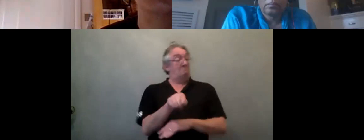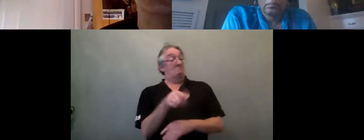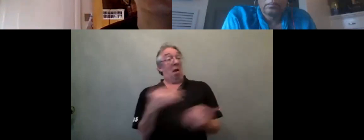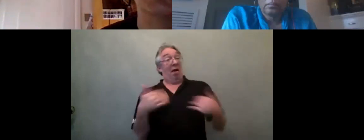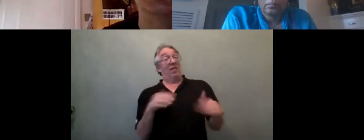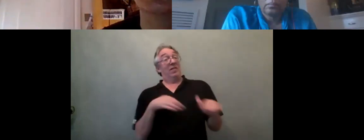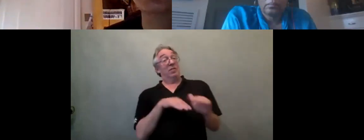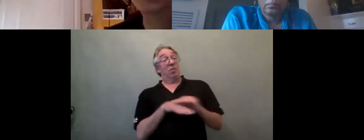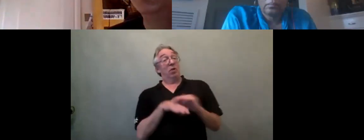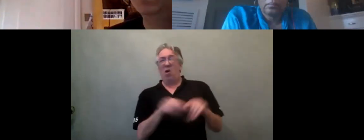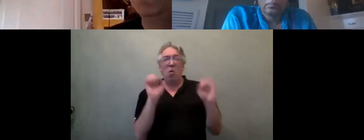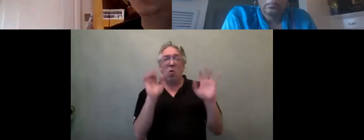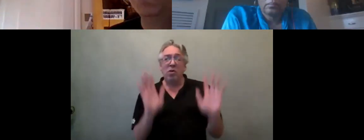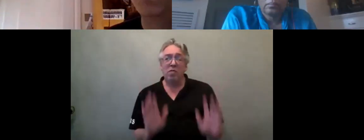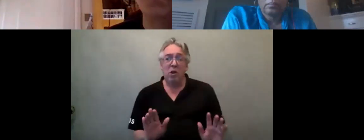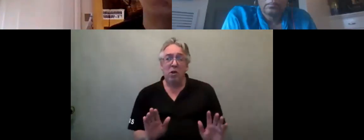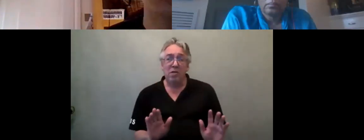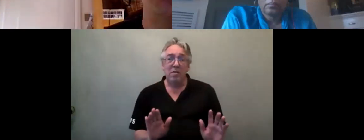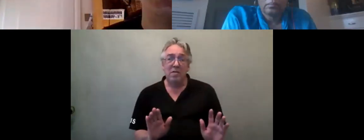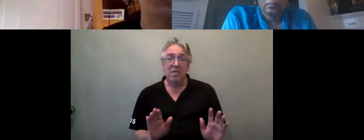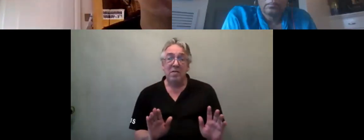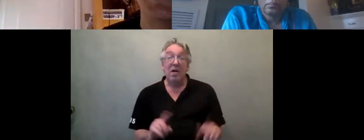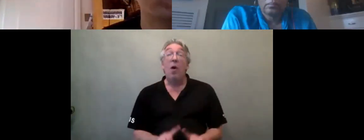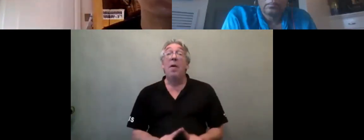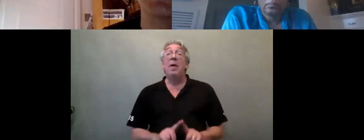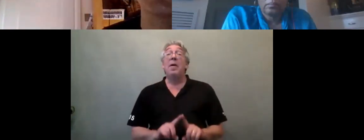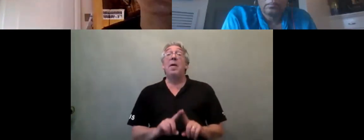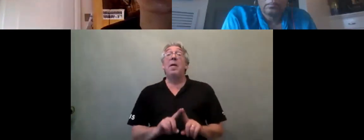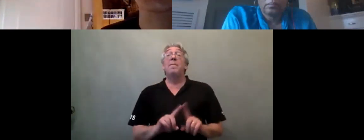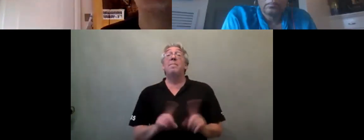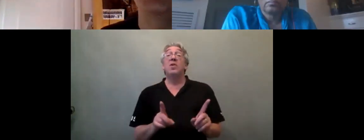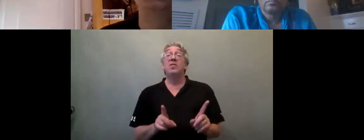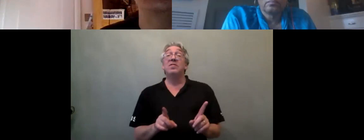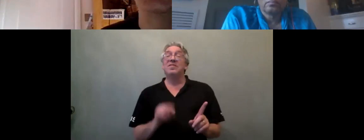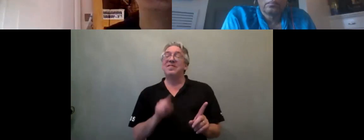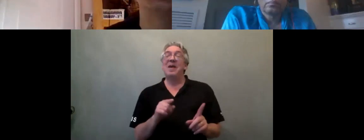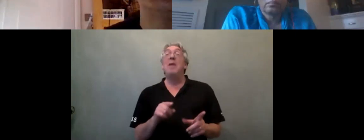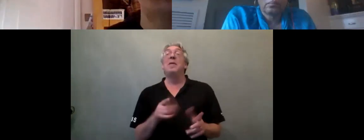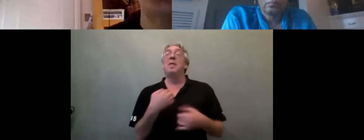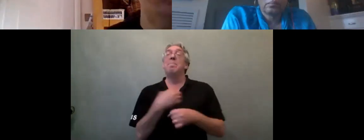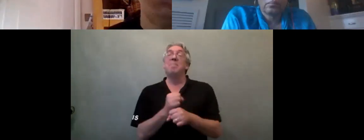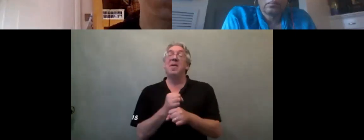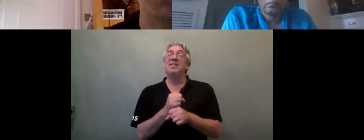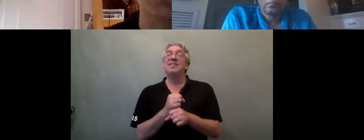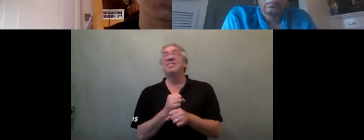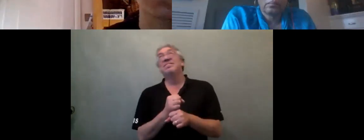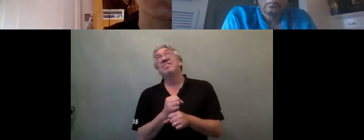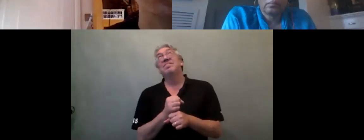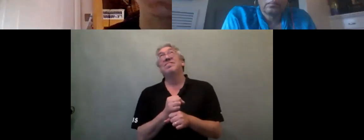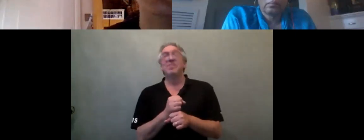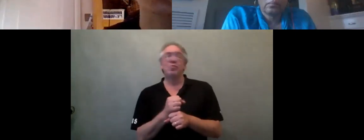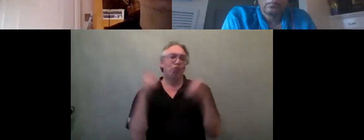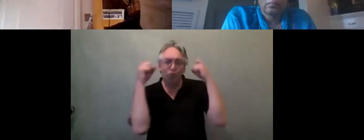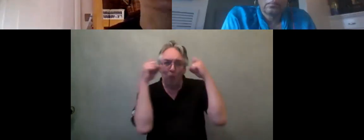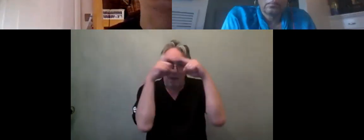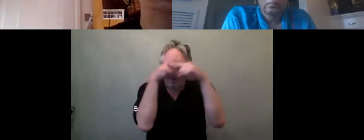and that's wonderful. But it also causes complexity, because now you have a